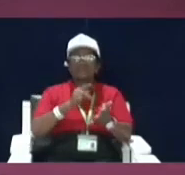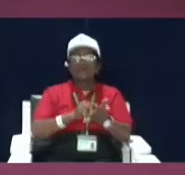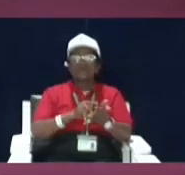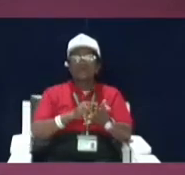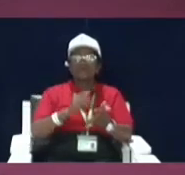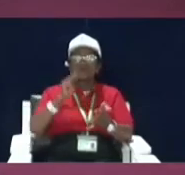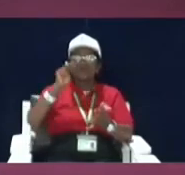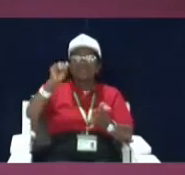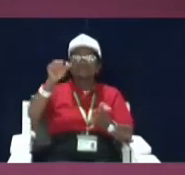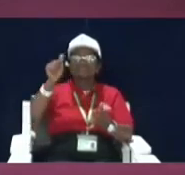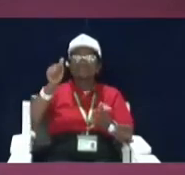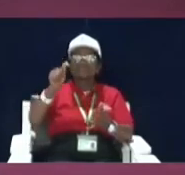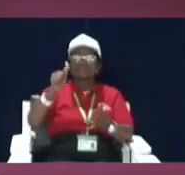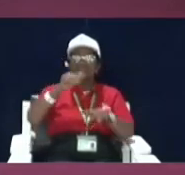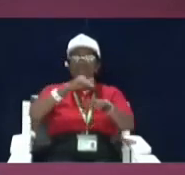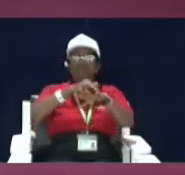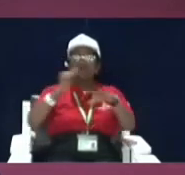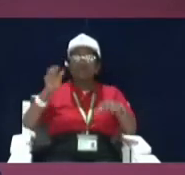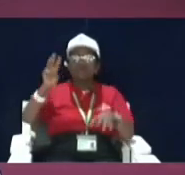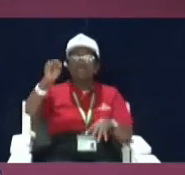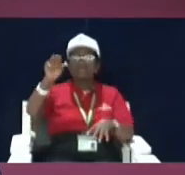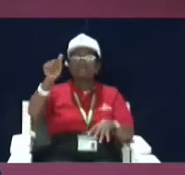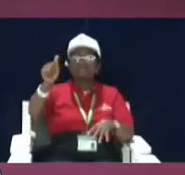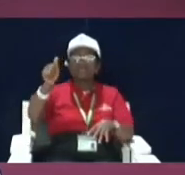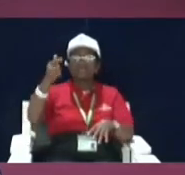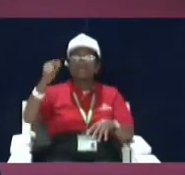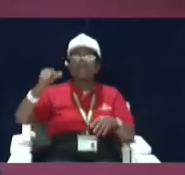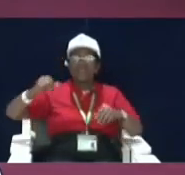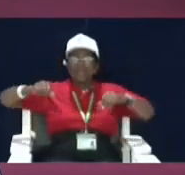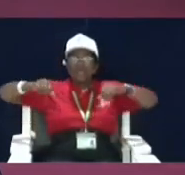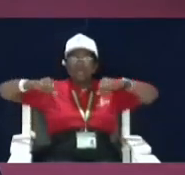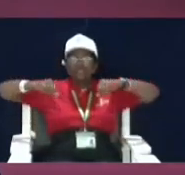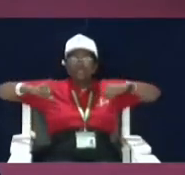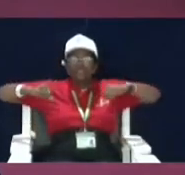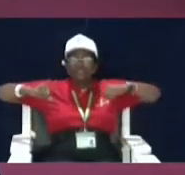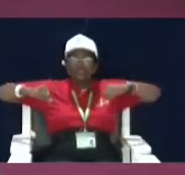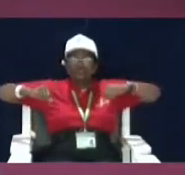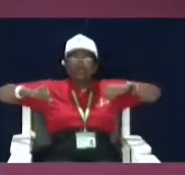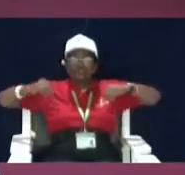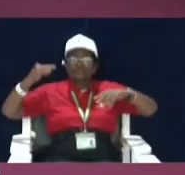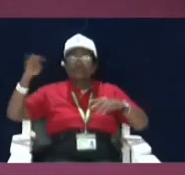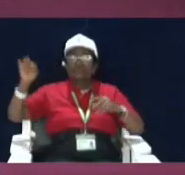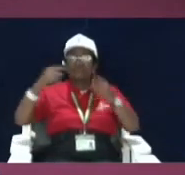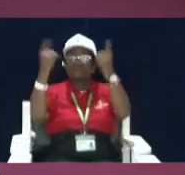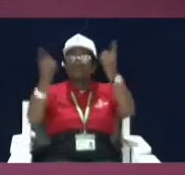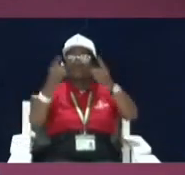called himself the chief of sinners.